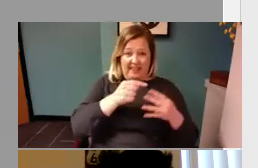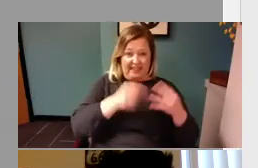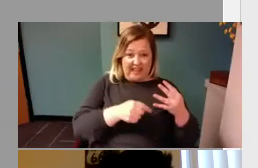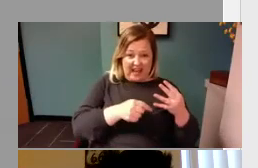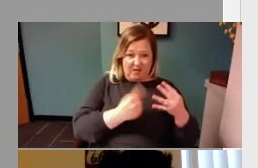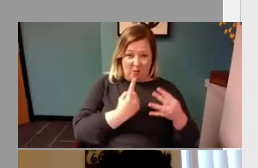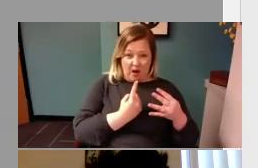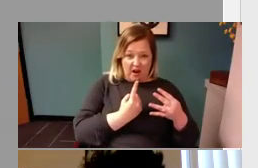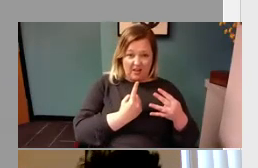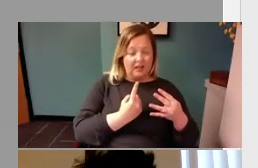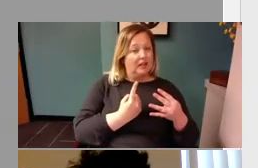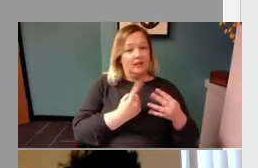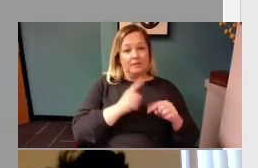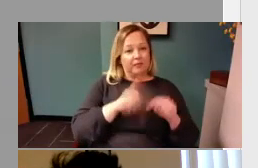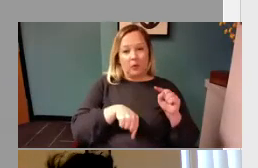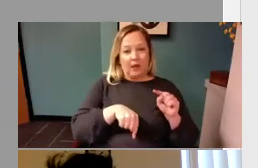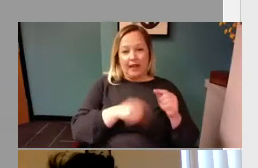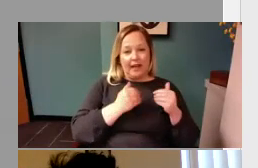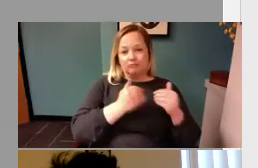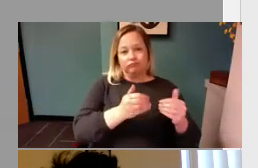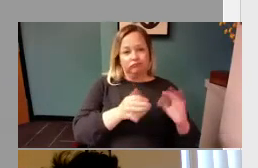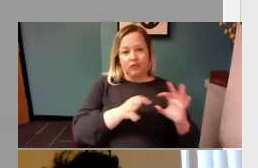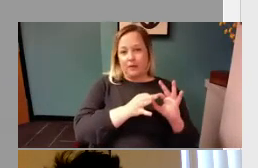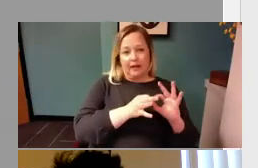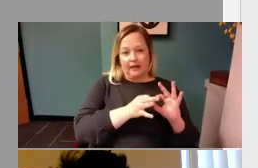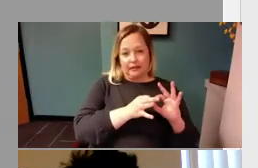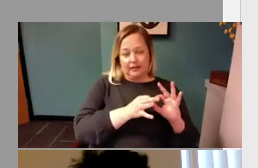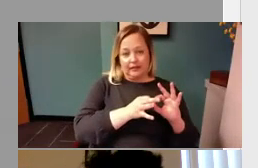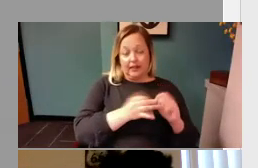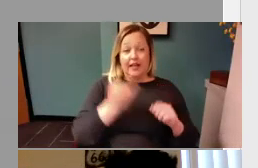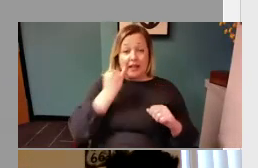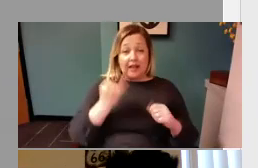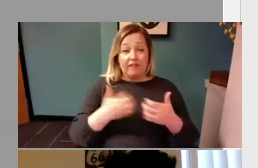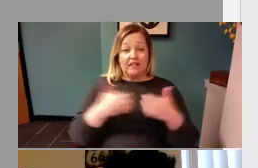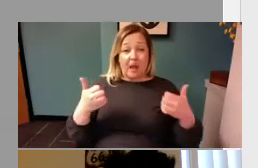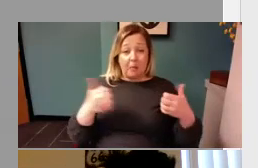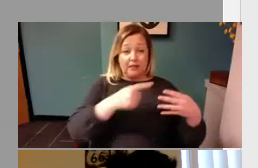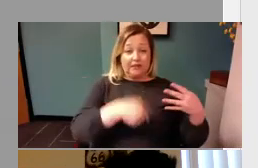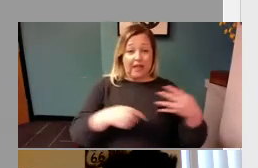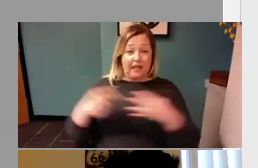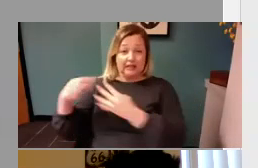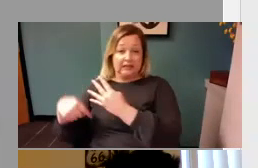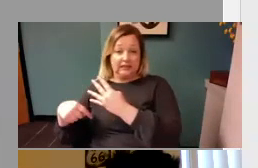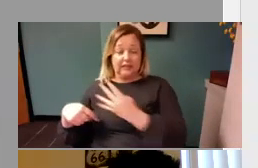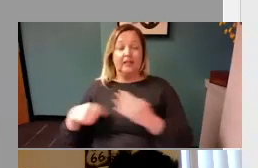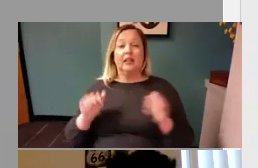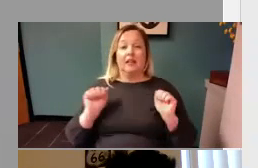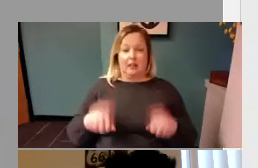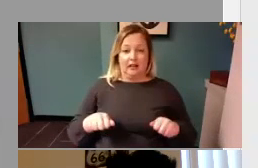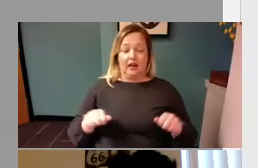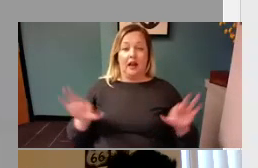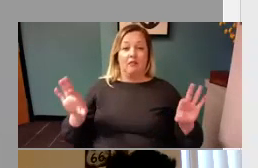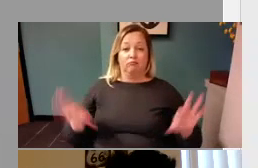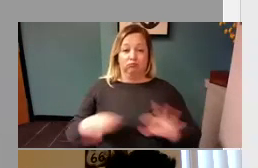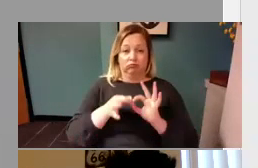out if both of those nodes are in the same set, we would need to basically ID them somehow as their